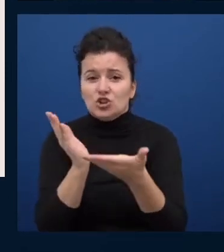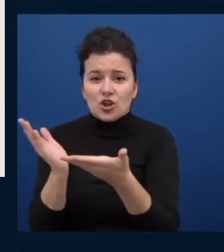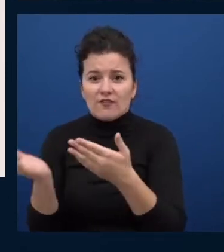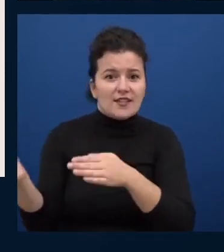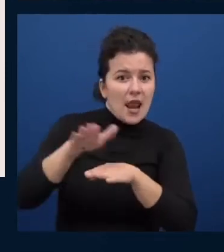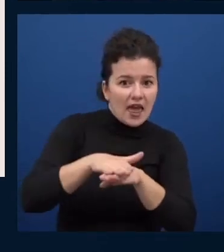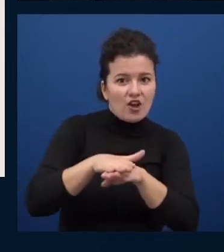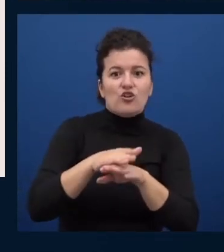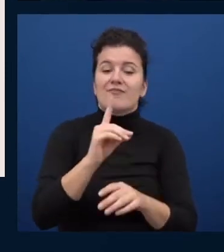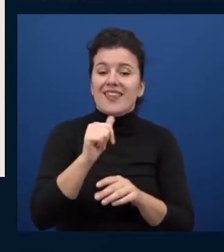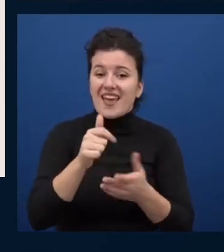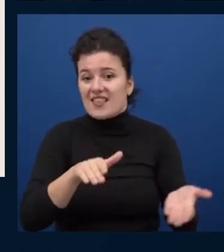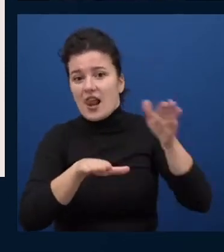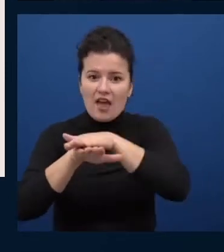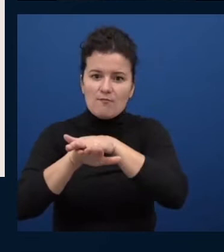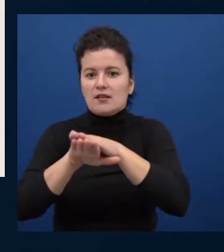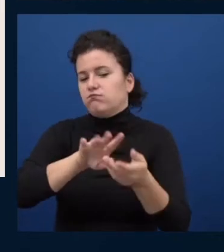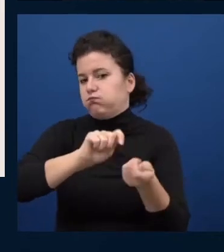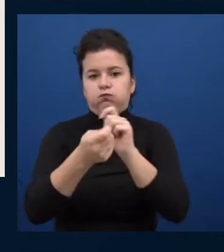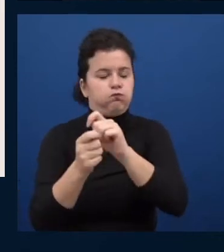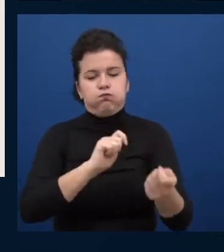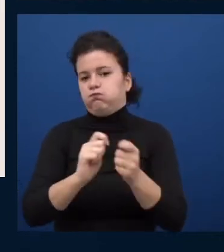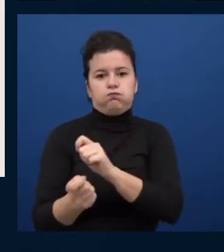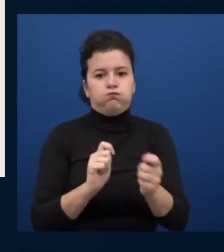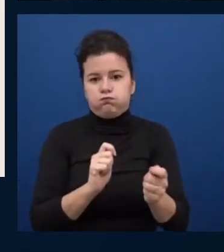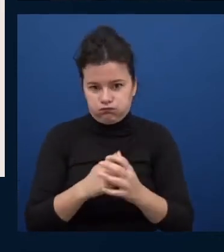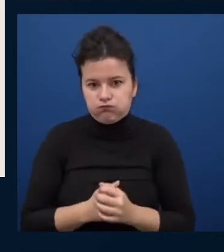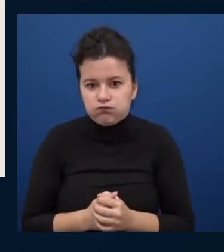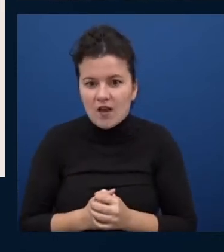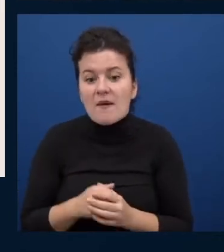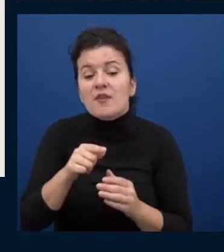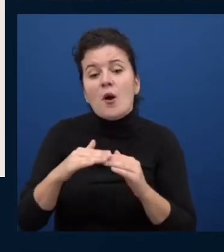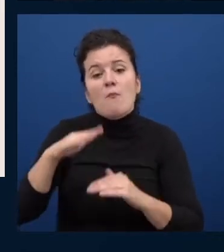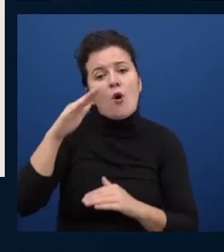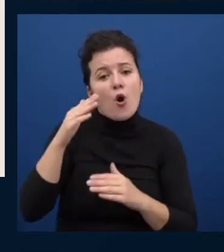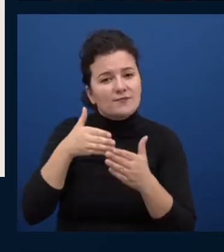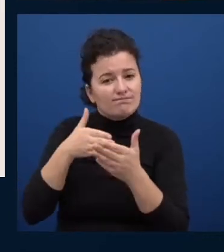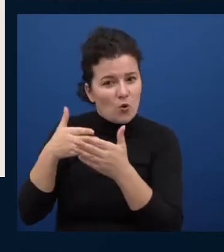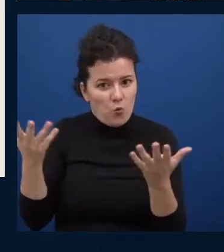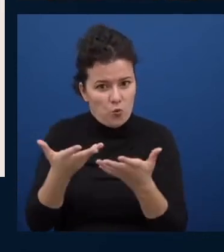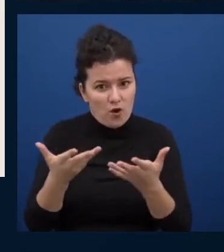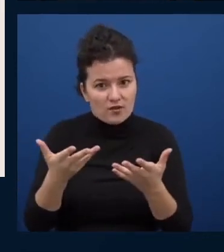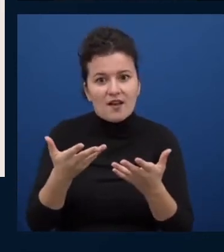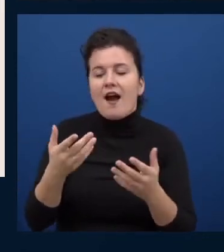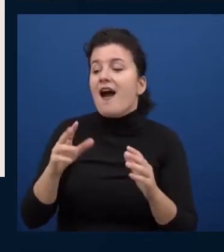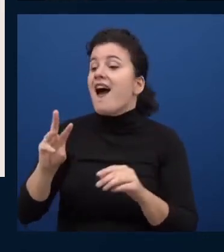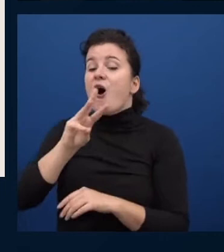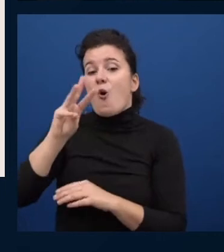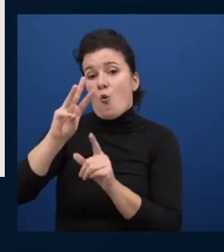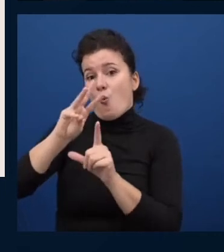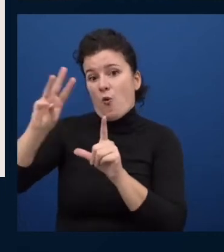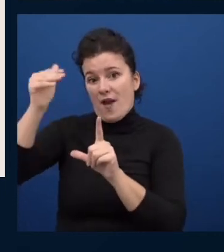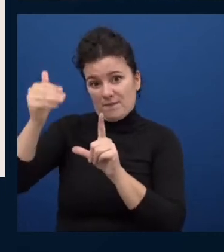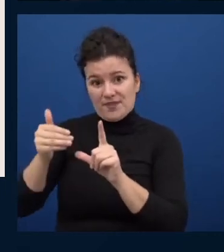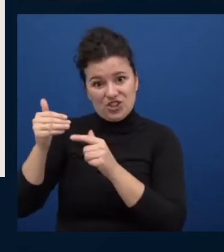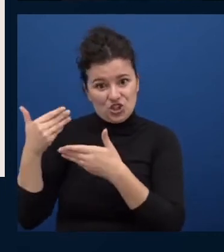layer. And some of the challenges so far is mainly due to the separation between web server and application. So